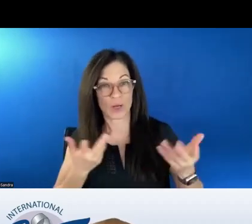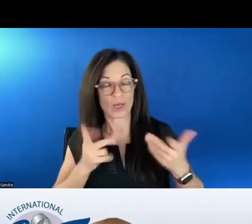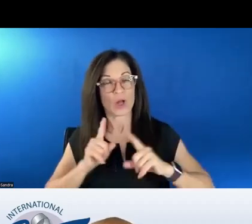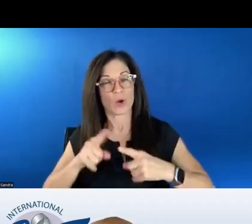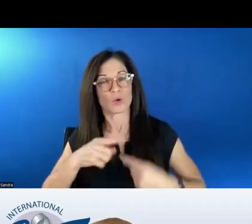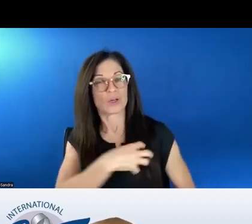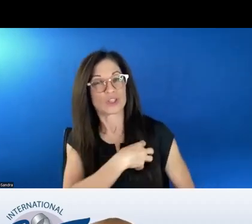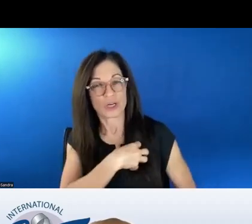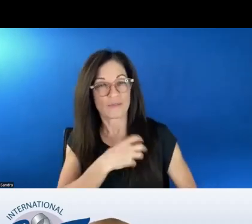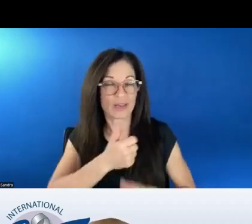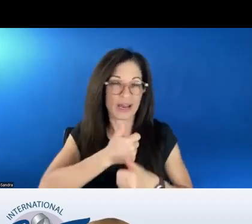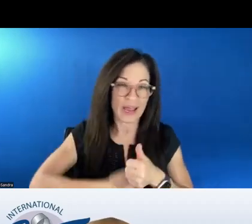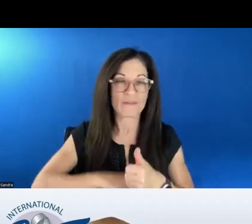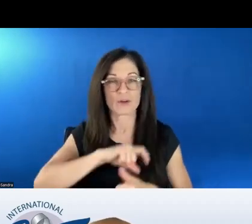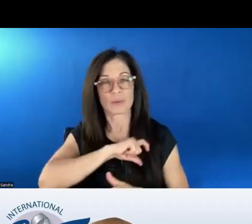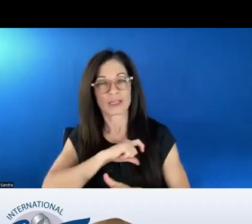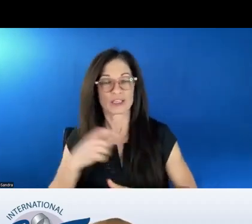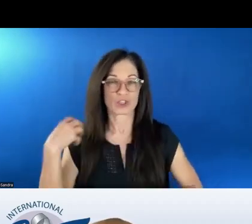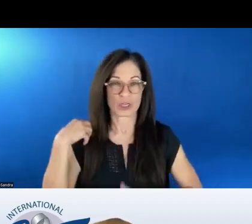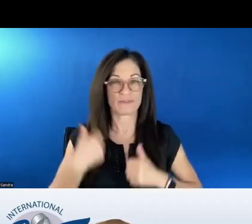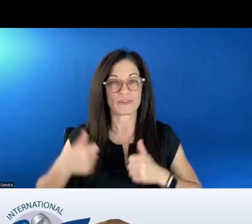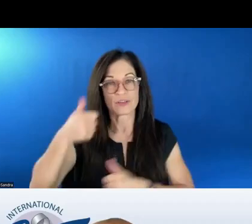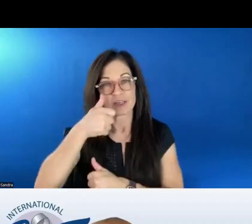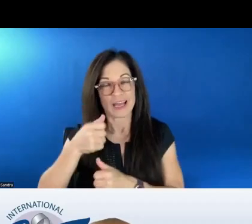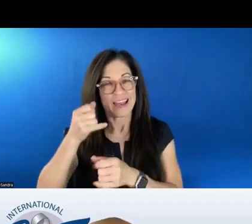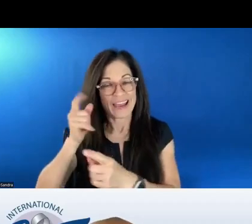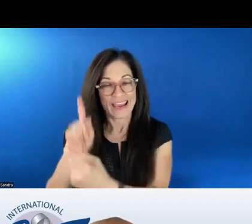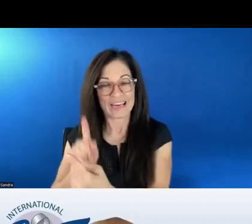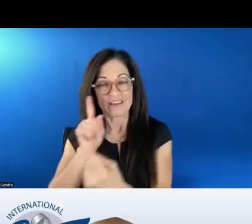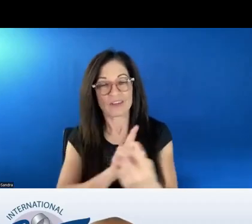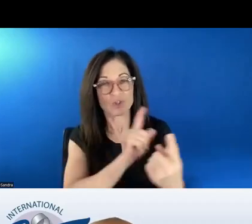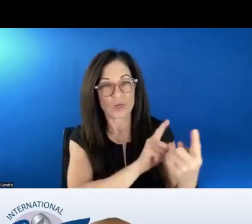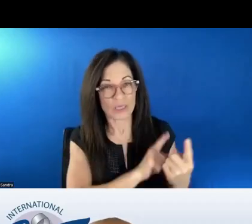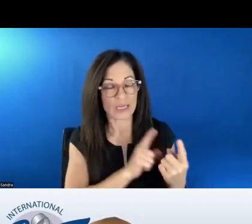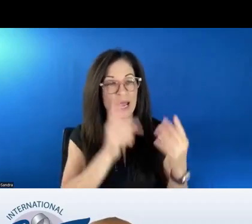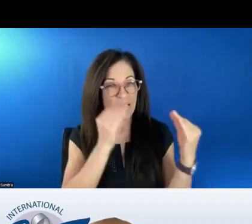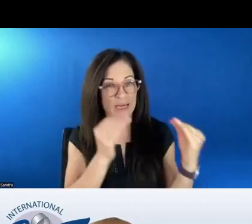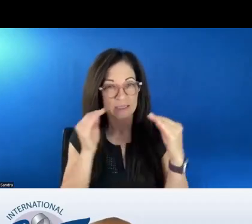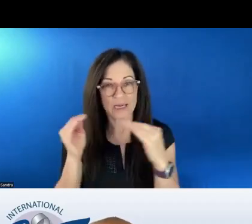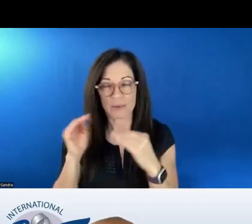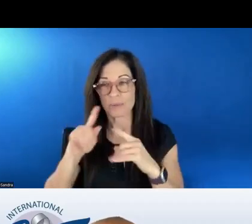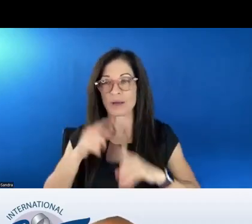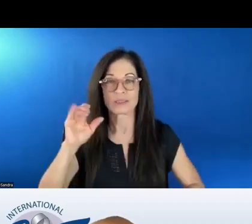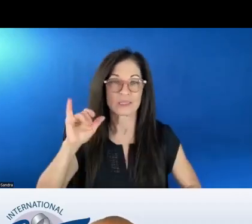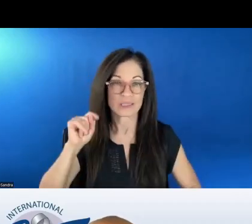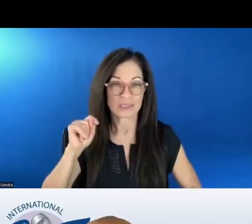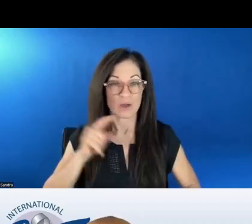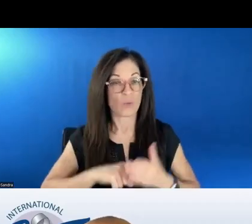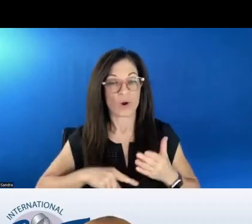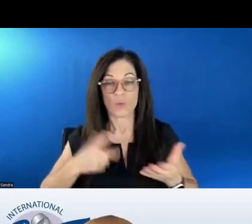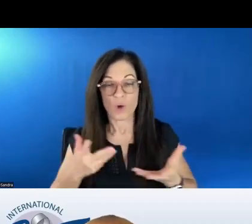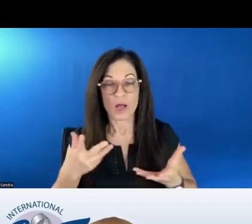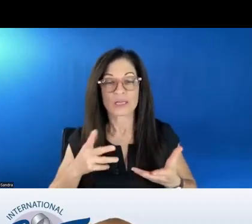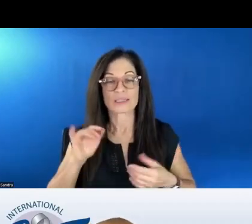and each and every police chief individually, and we educated them about CIT, what it was, and what we